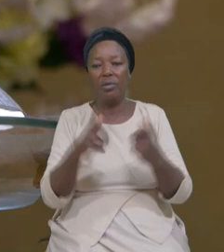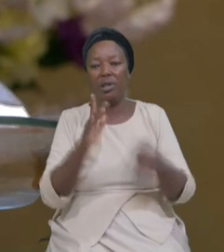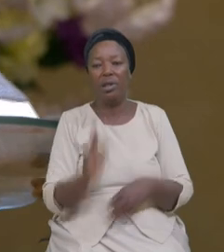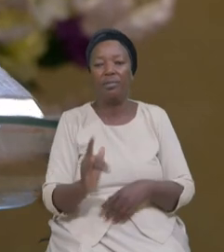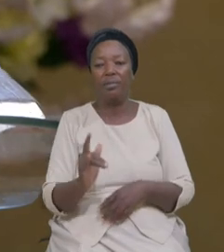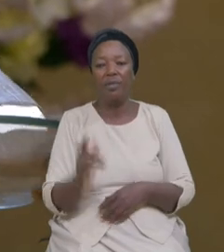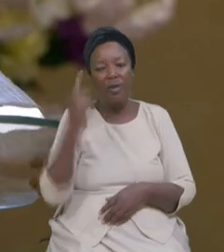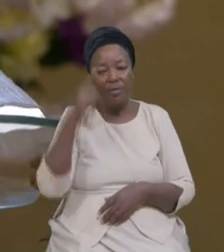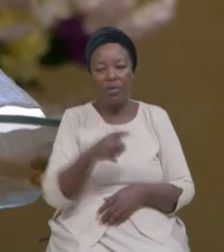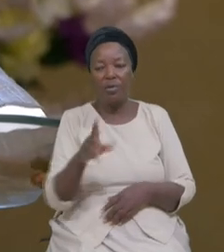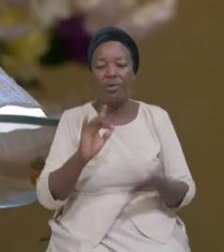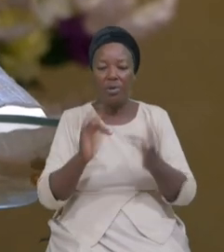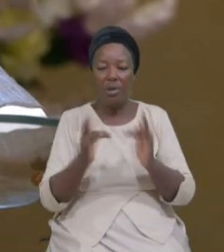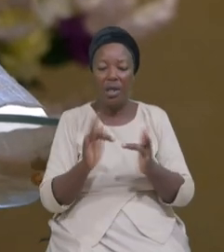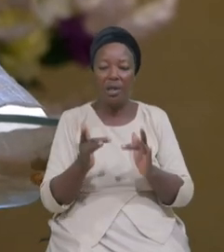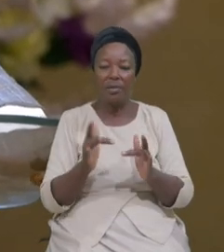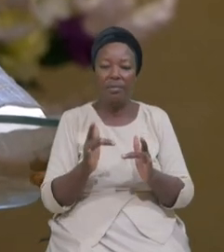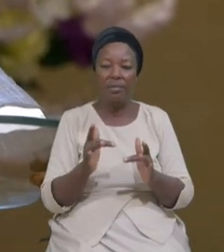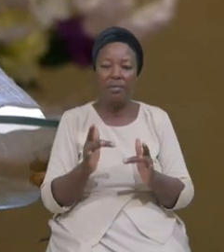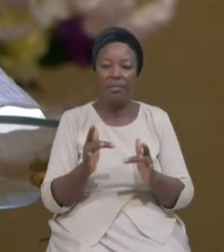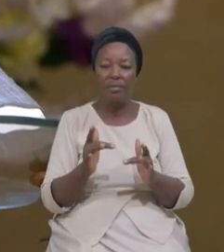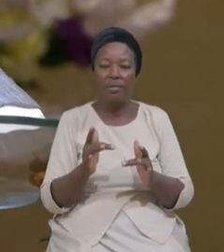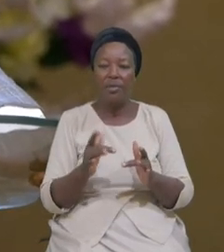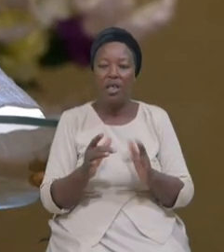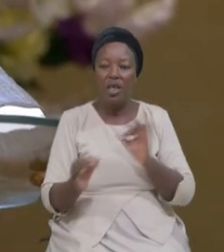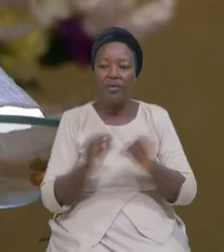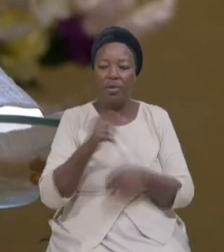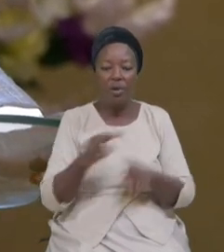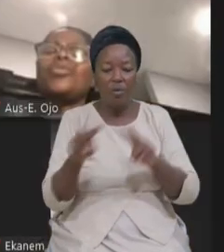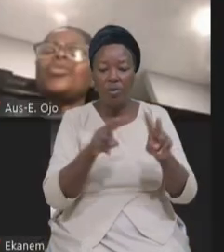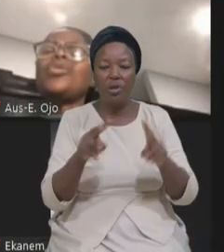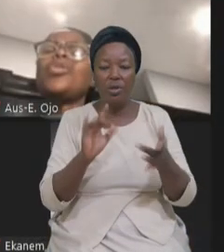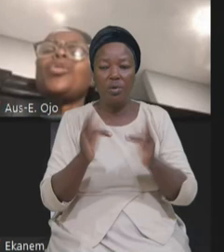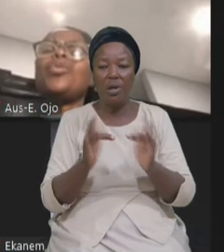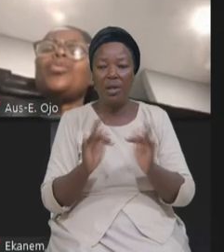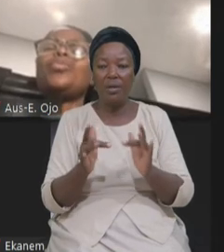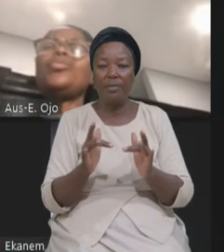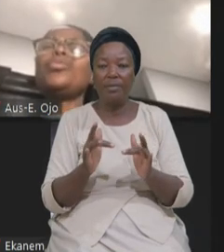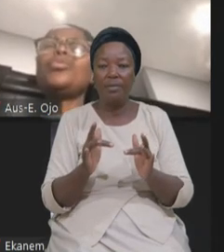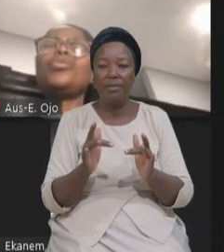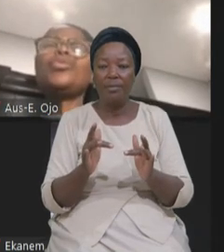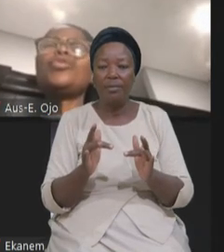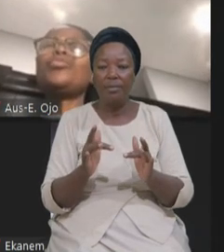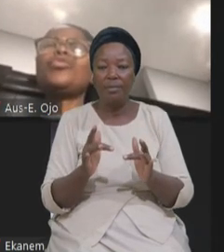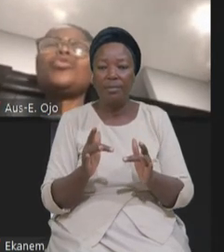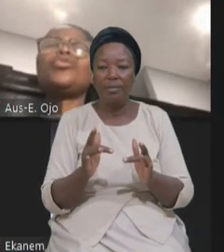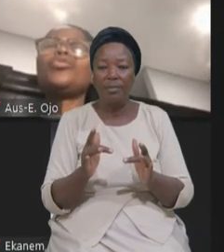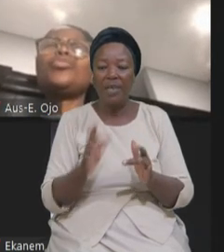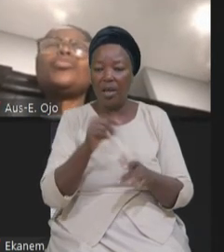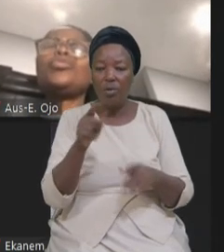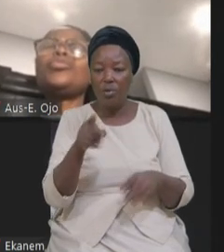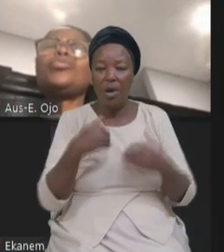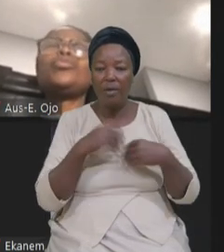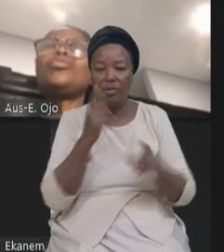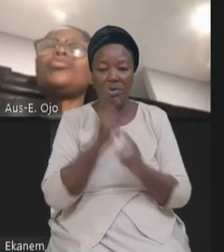For those online, if you are watching online and you gave your life to